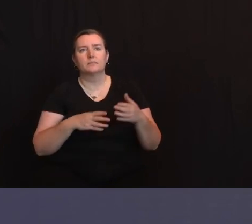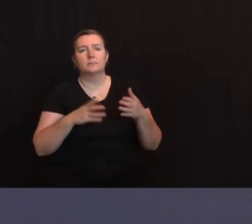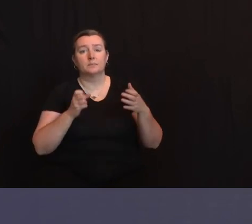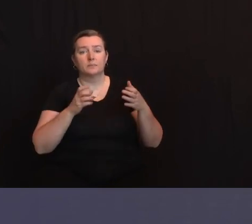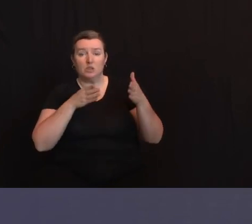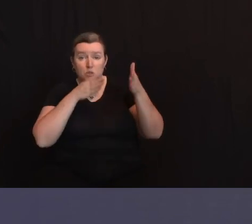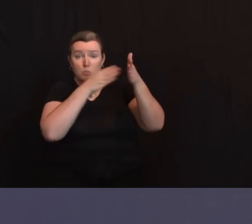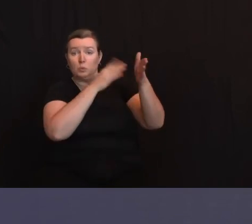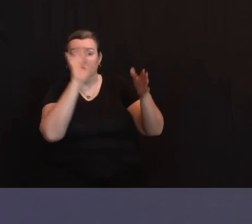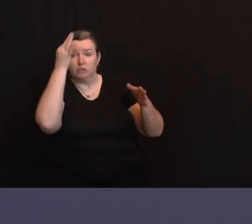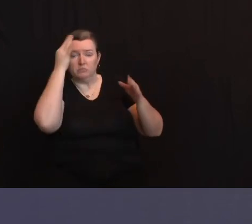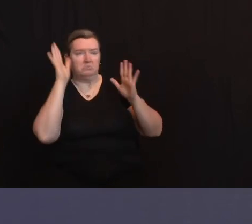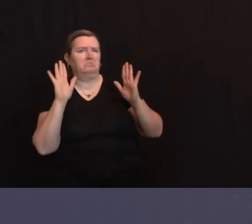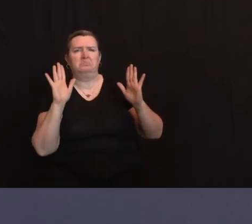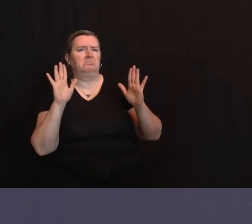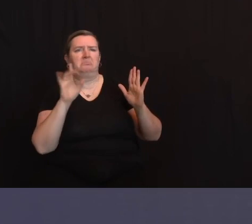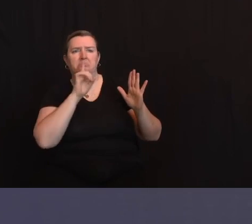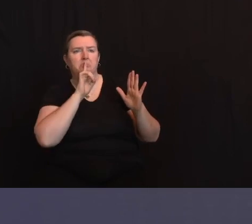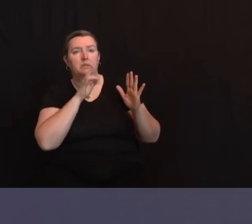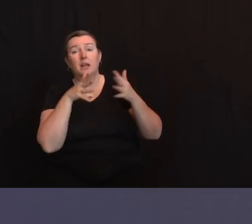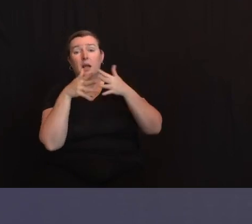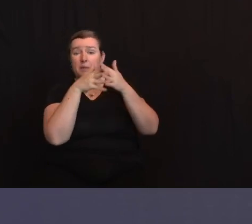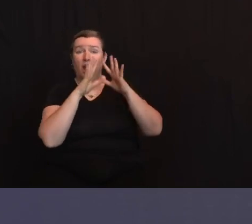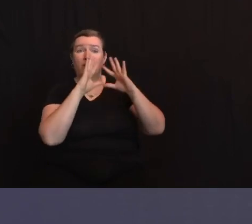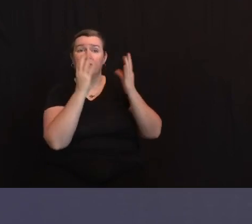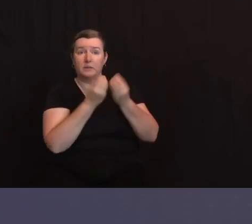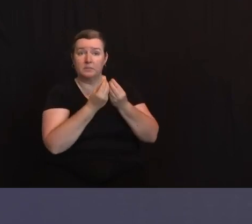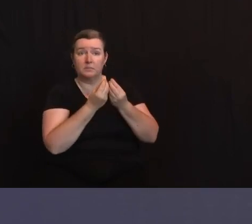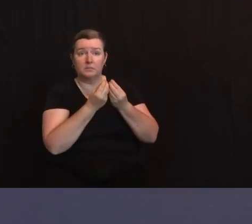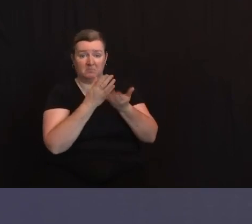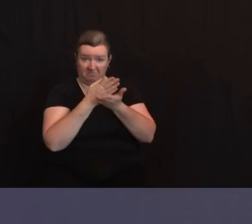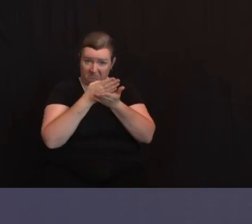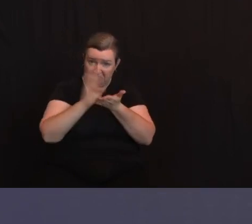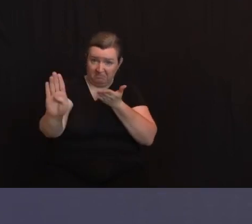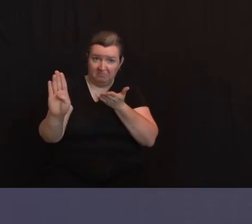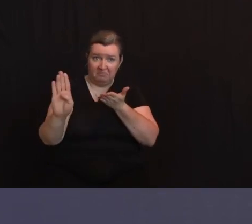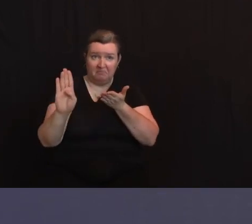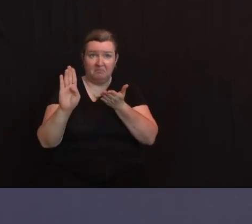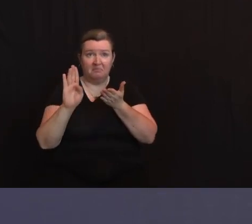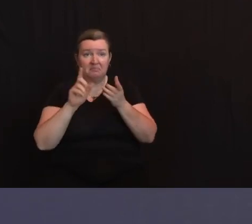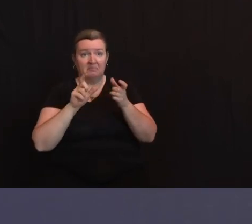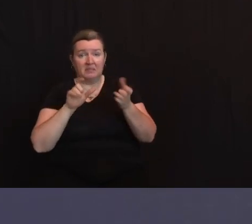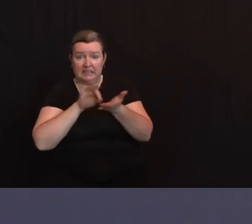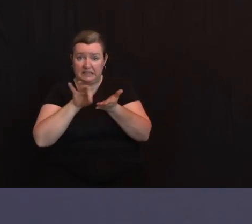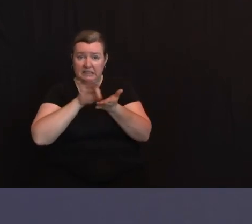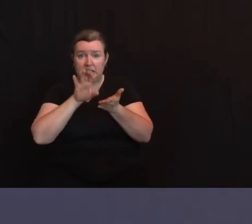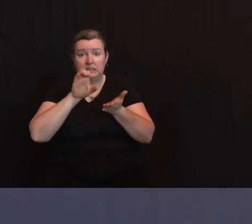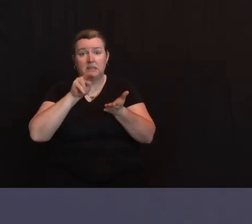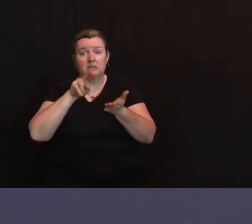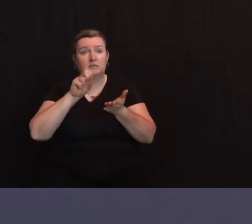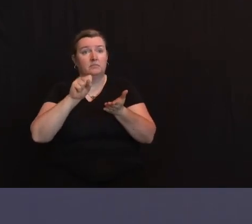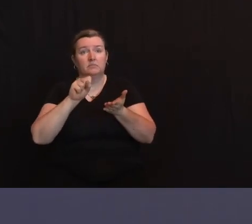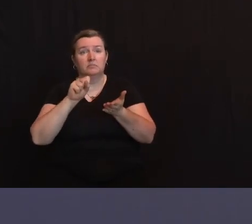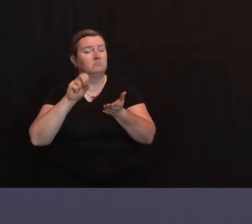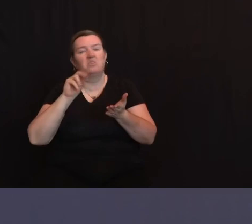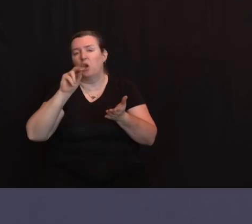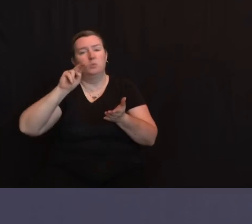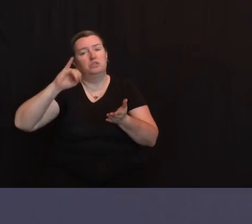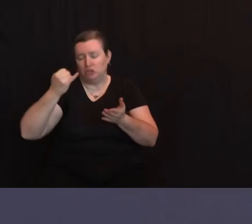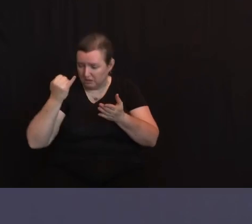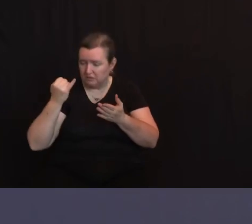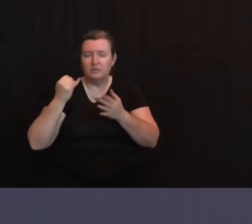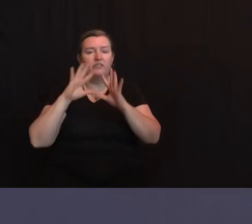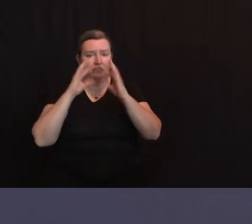but that's not how we view the American family. That's not how we view our New Jersey family. When we talk about 9 million